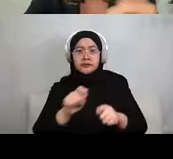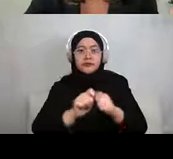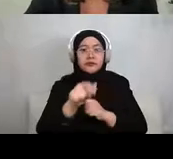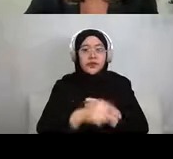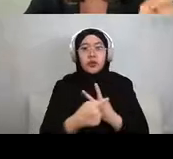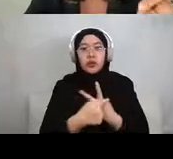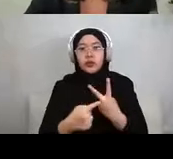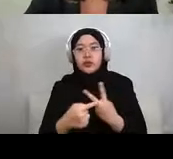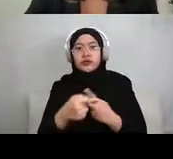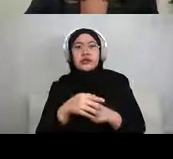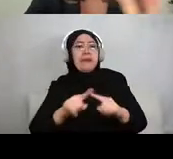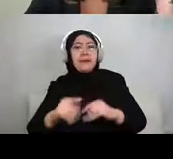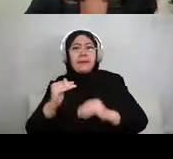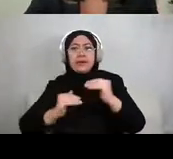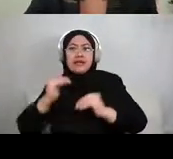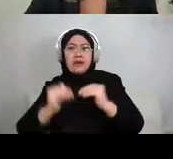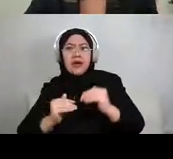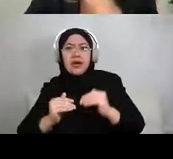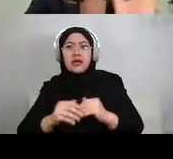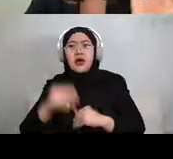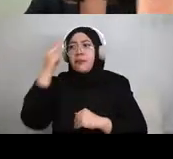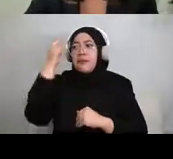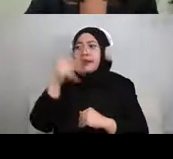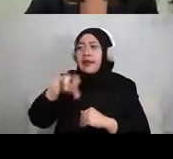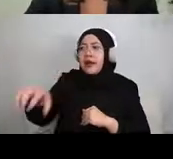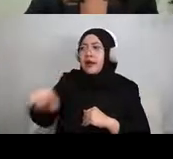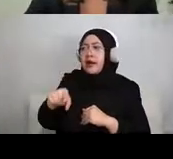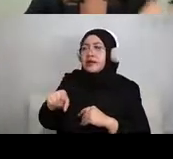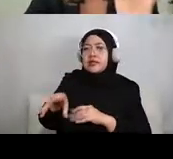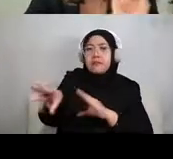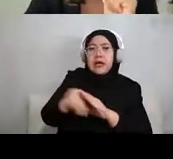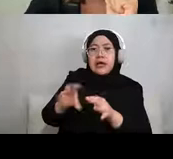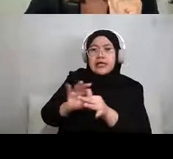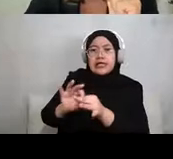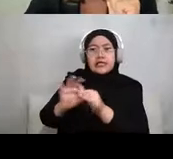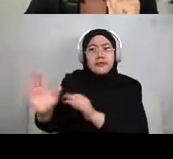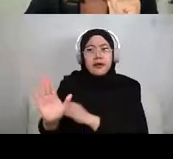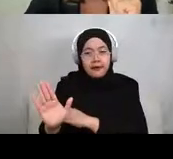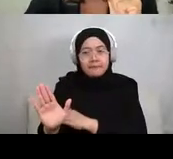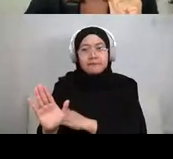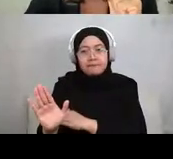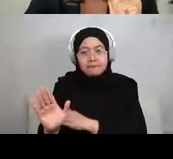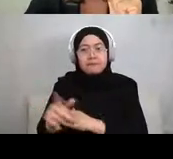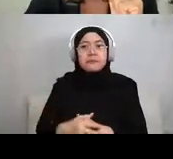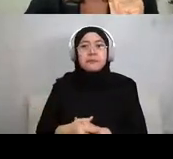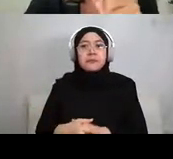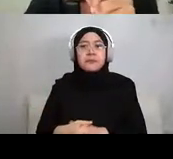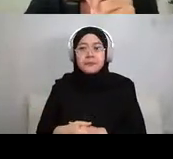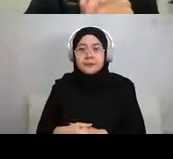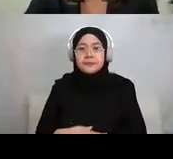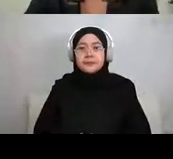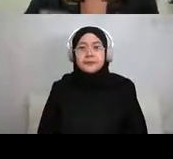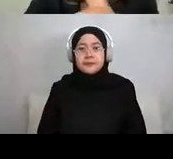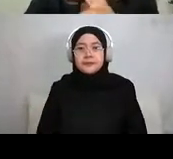a public a contract that involves a public entity. So you can go.